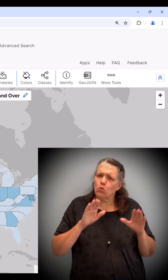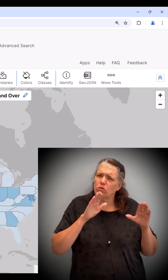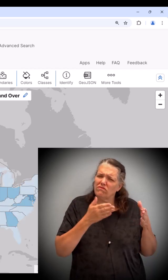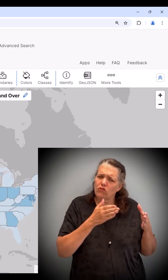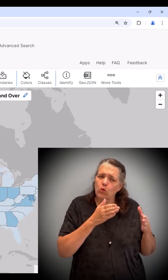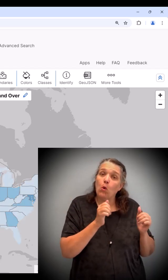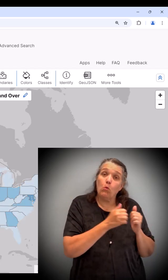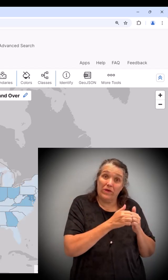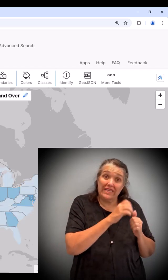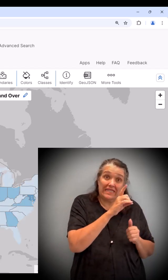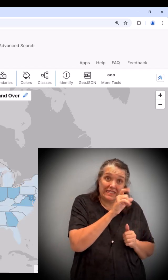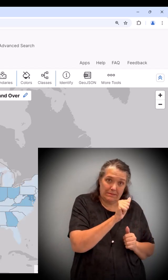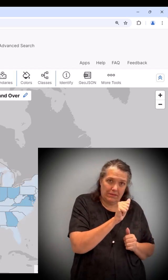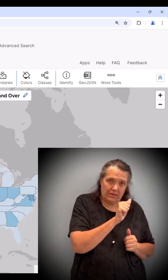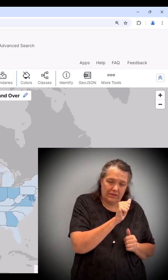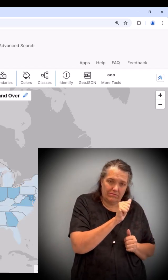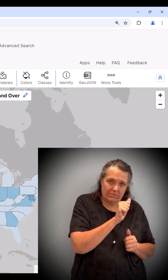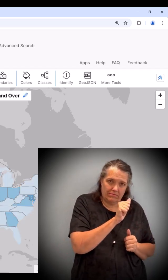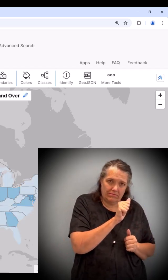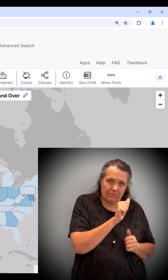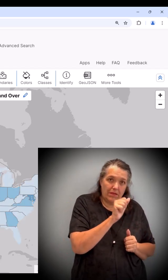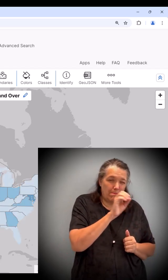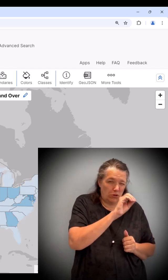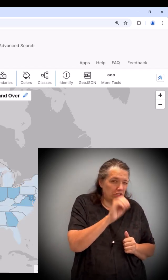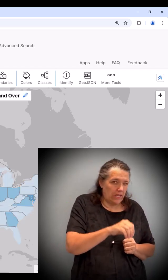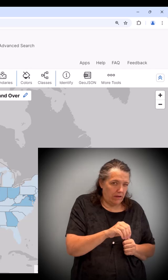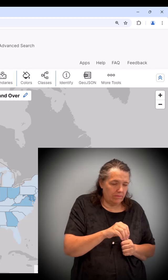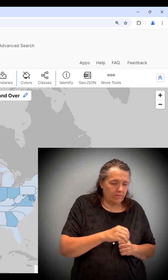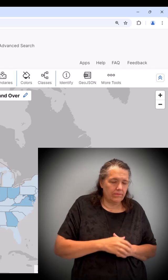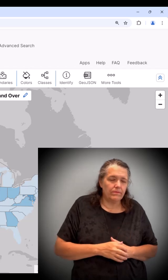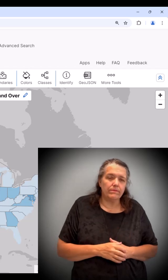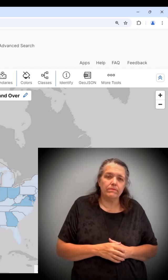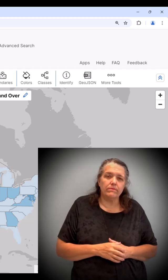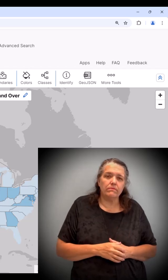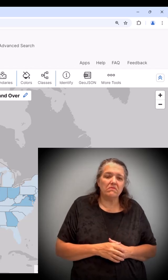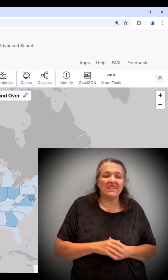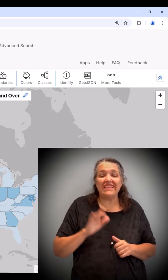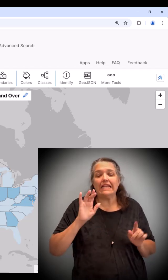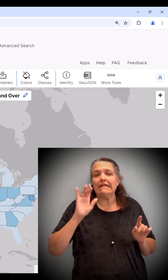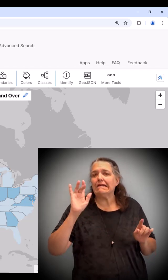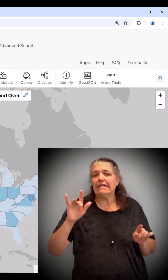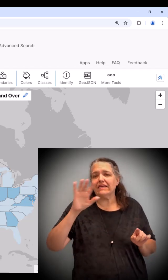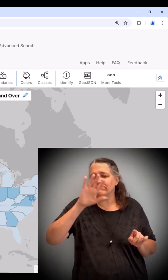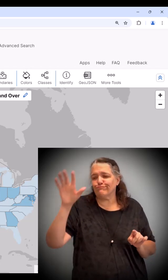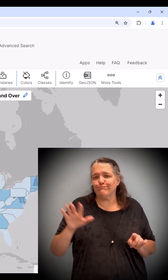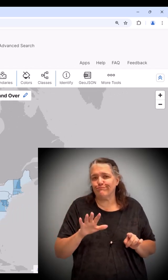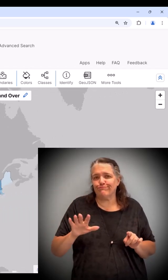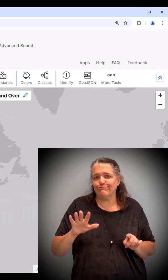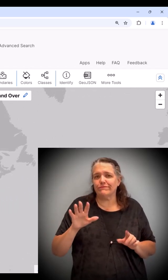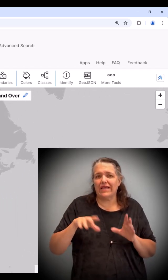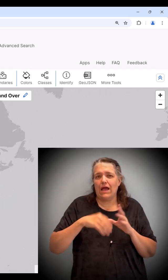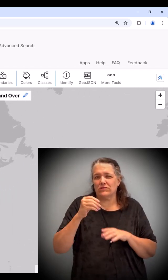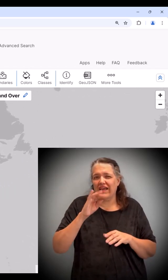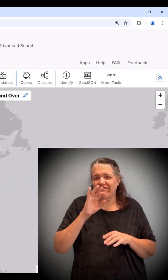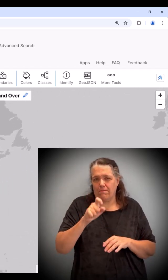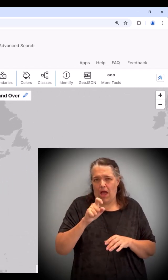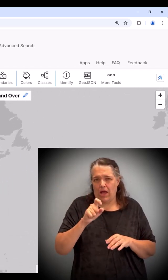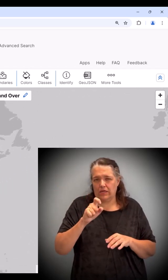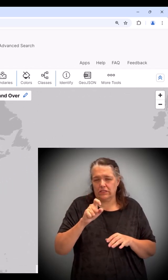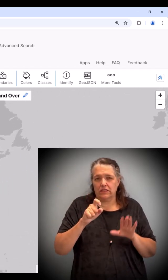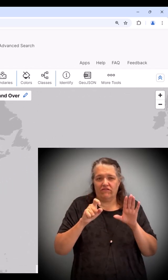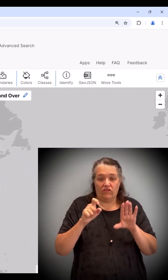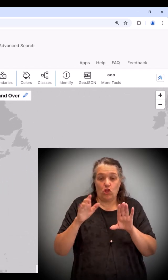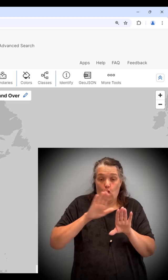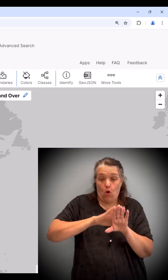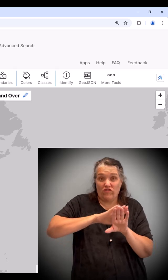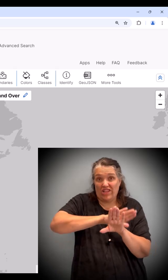select with a disability and I will leave it on percent. Click anywhere outside of the variable selection box to